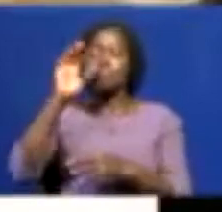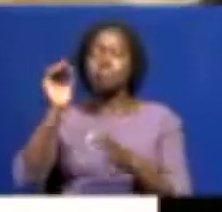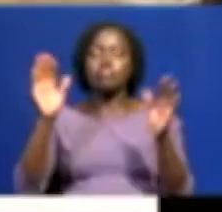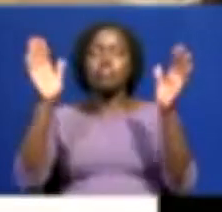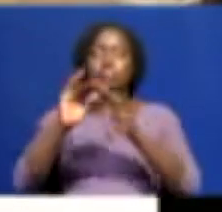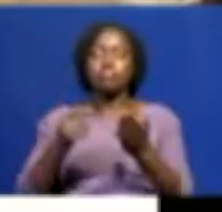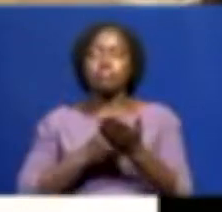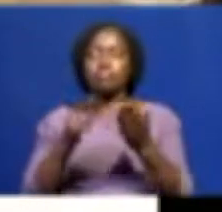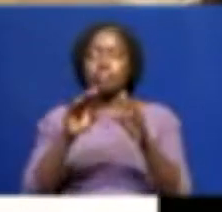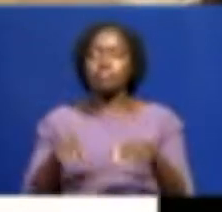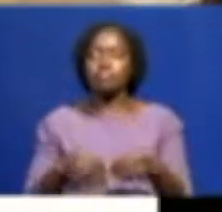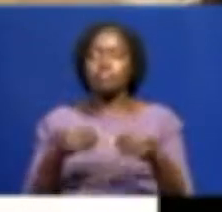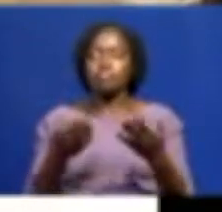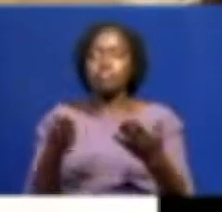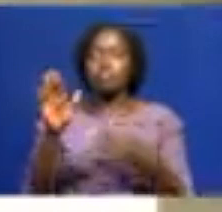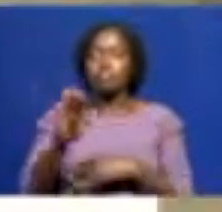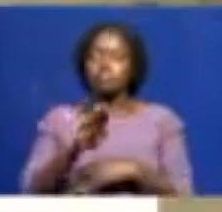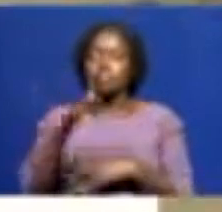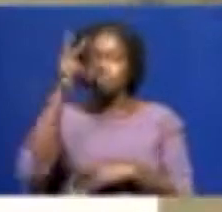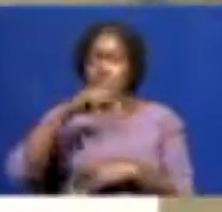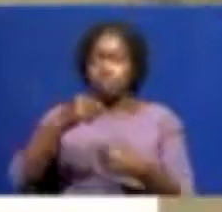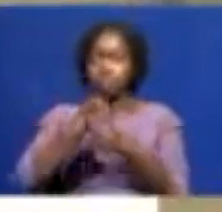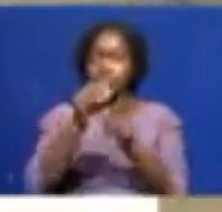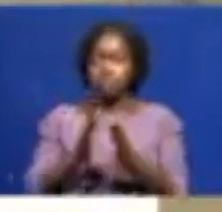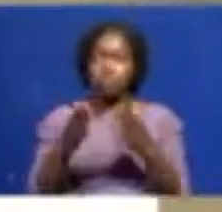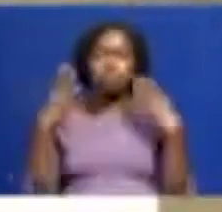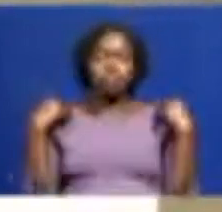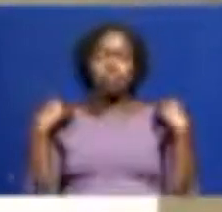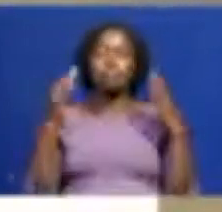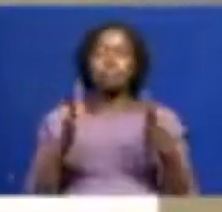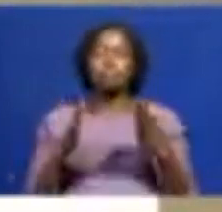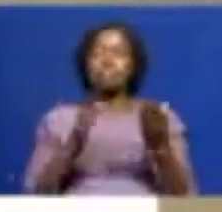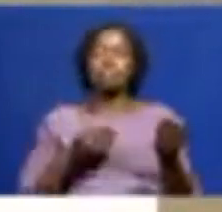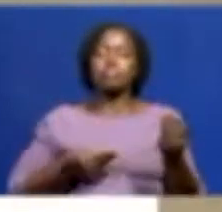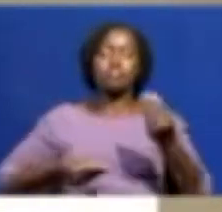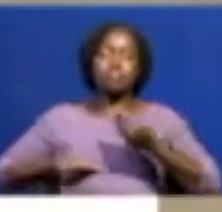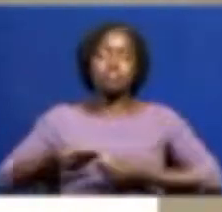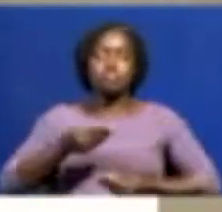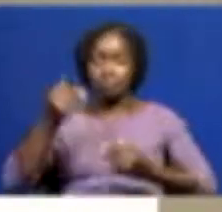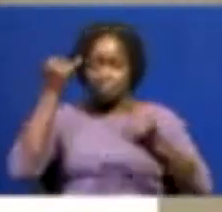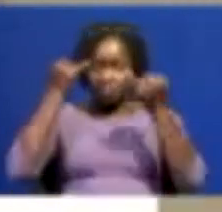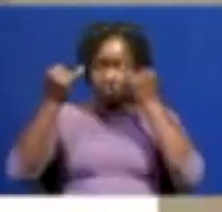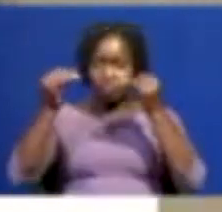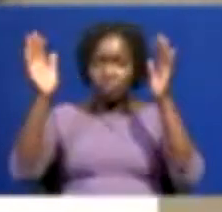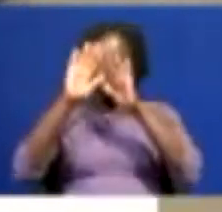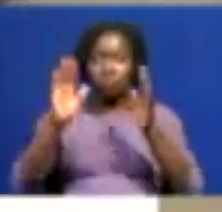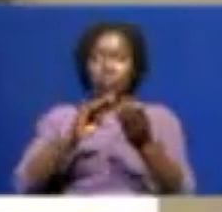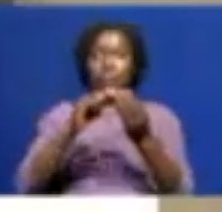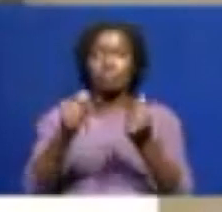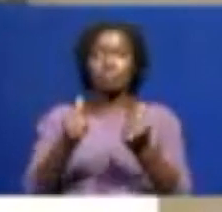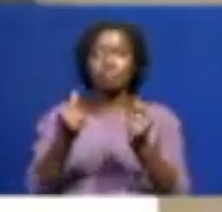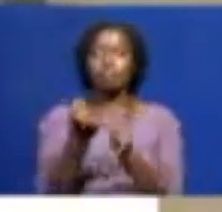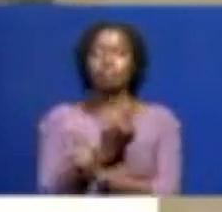Climate Week will provide a platform for policymakers and practitioners to exchange ideas on climate solutions,